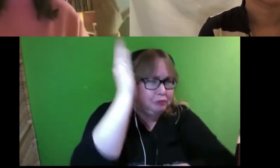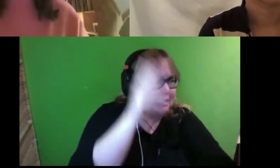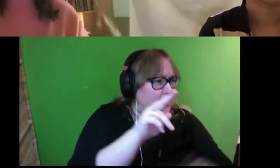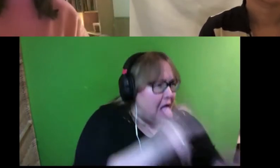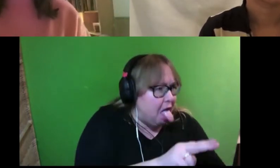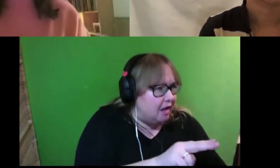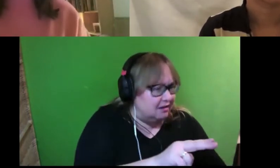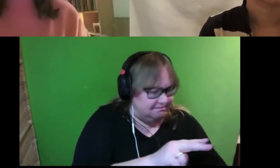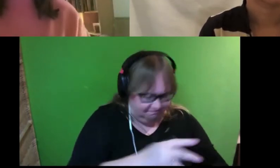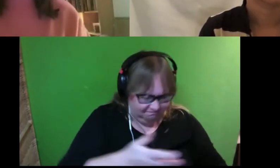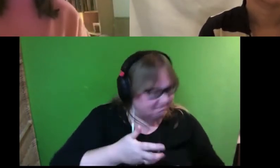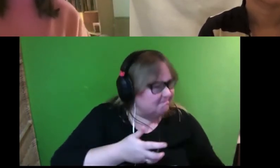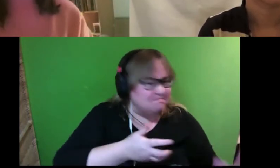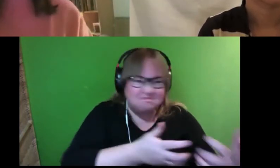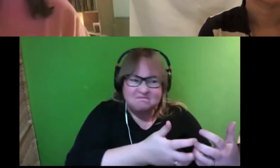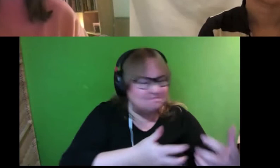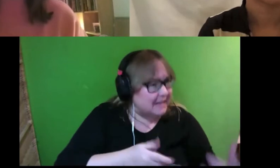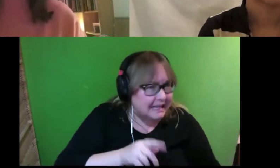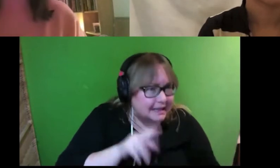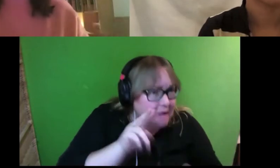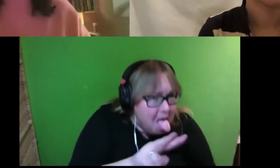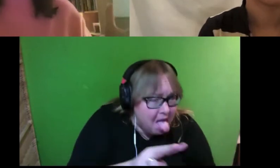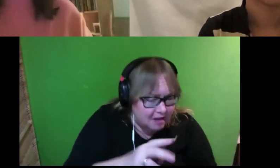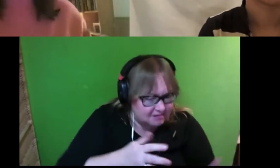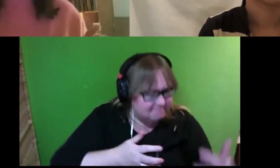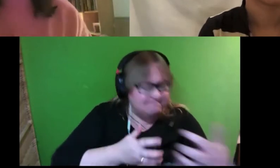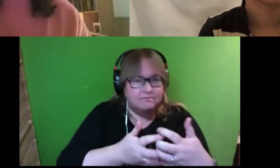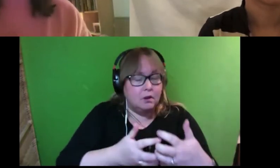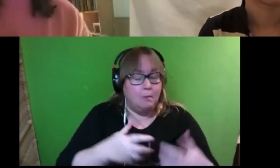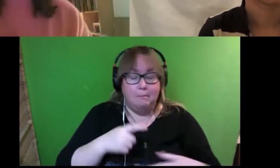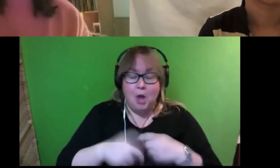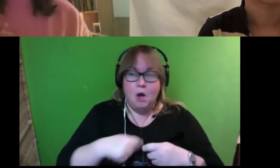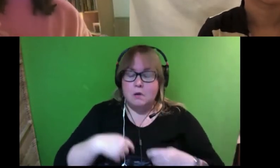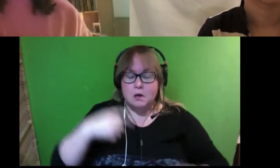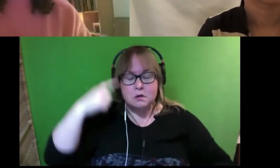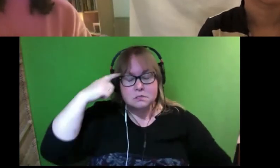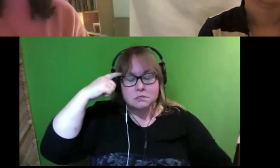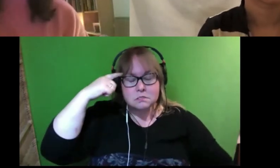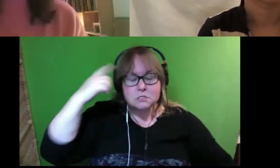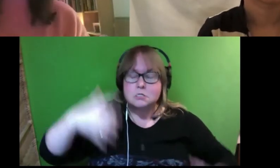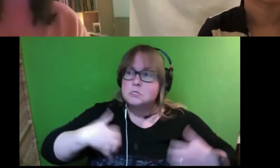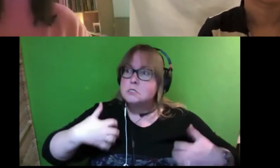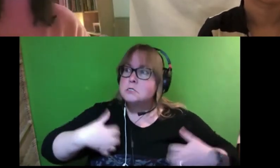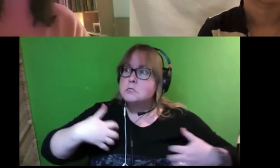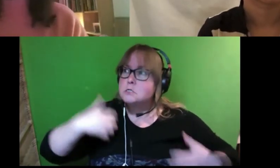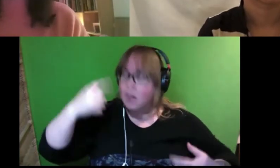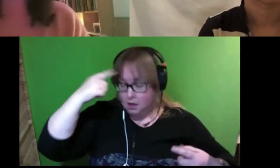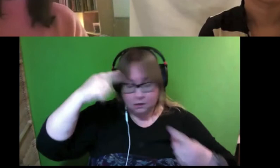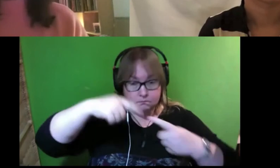was really, you know, spinning out because I wasn't getting the answers that I wanted to reassure